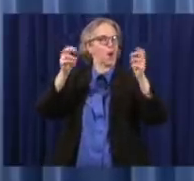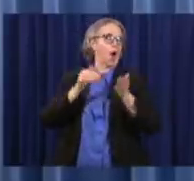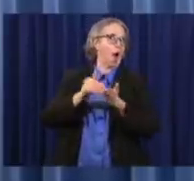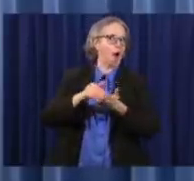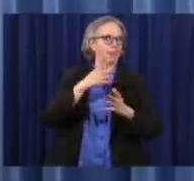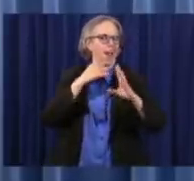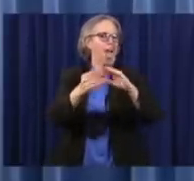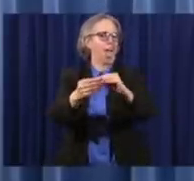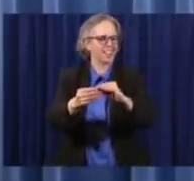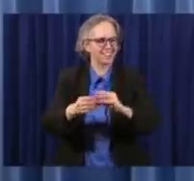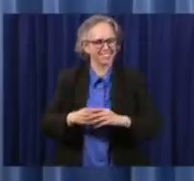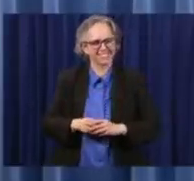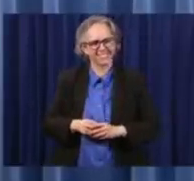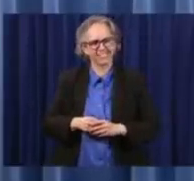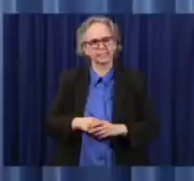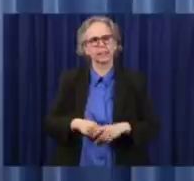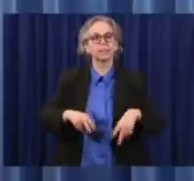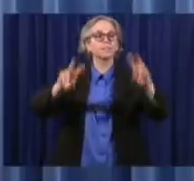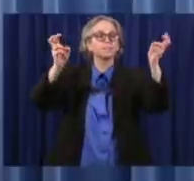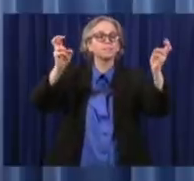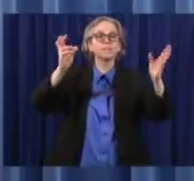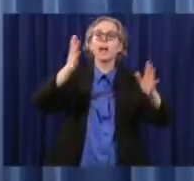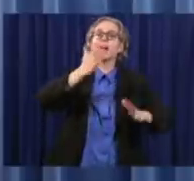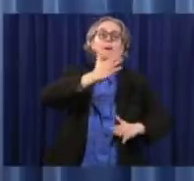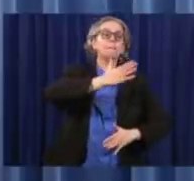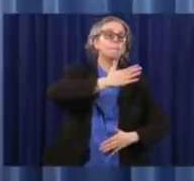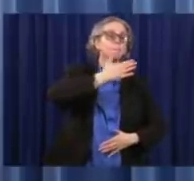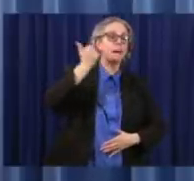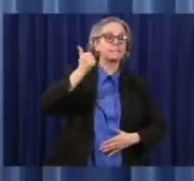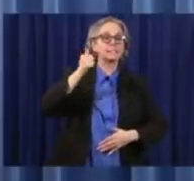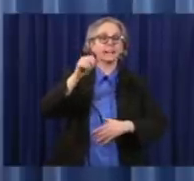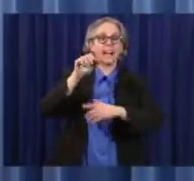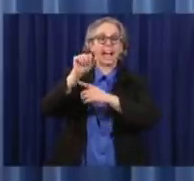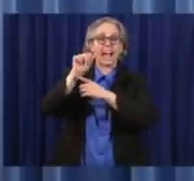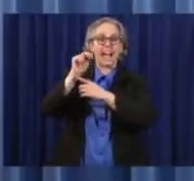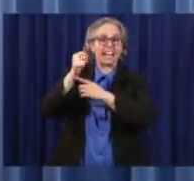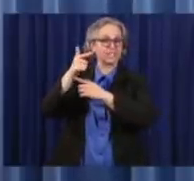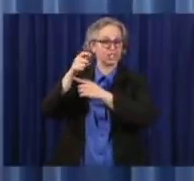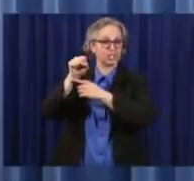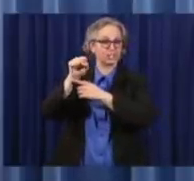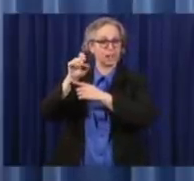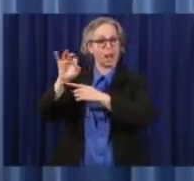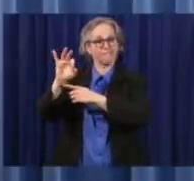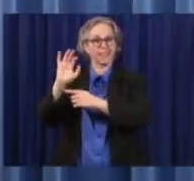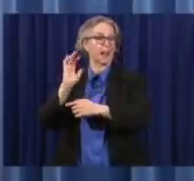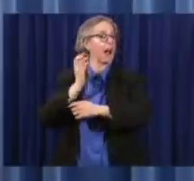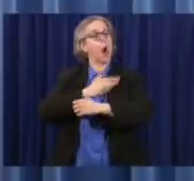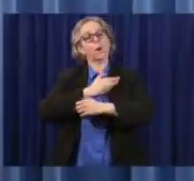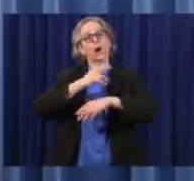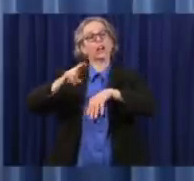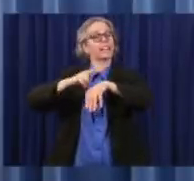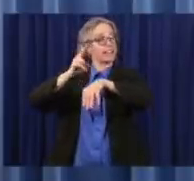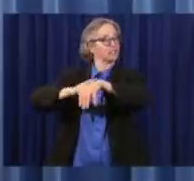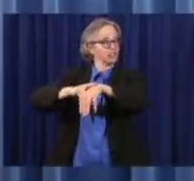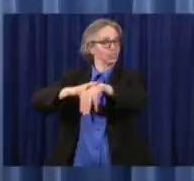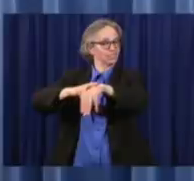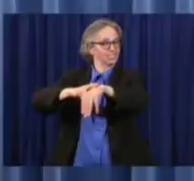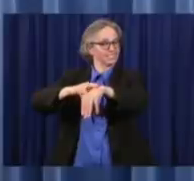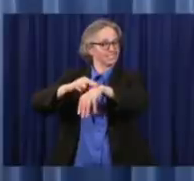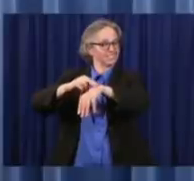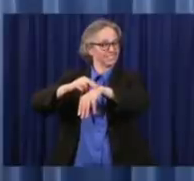speech, and he referred to the better angels of our nature. And so we have to appeal, I think, each one of us to the better